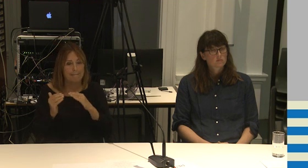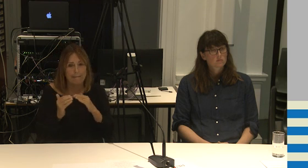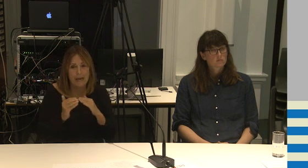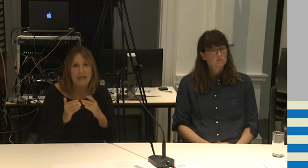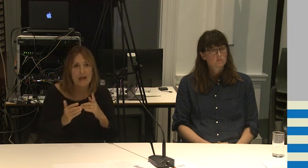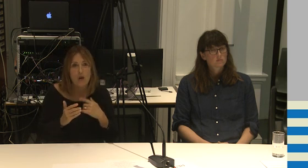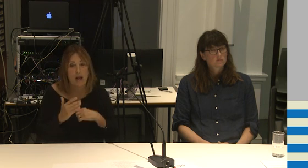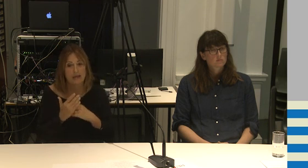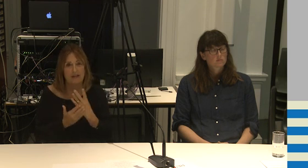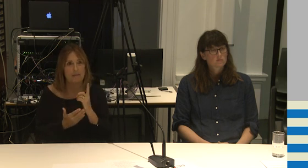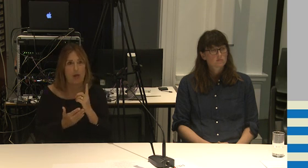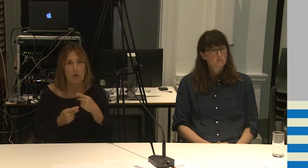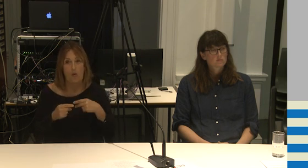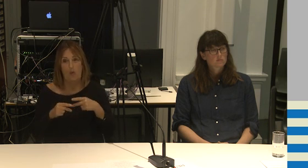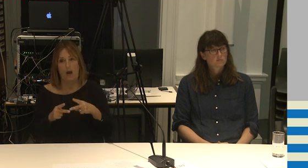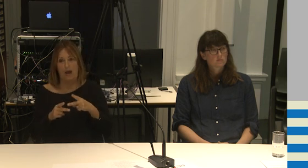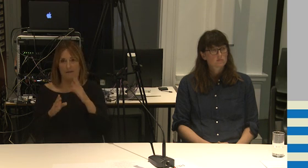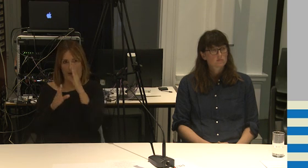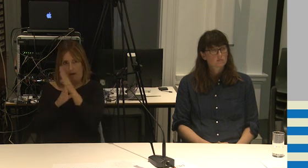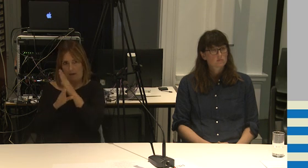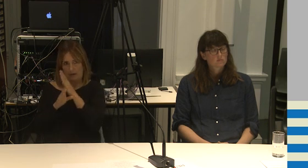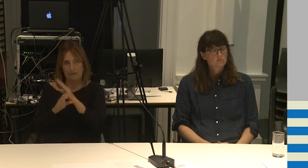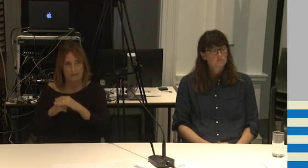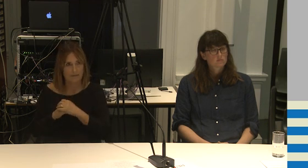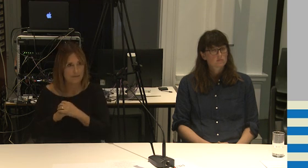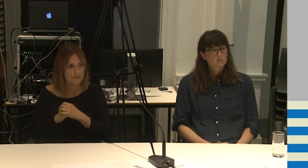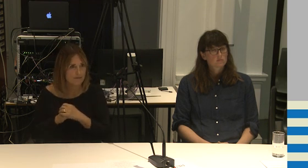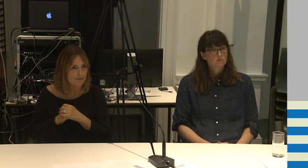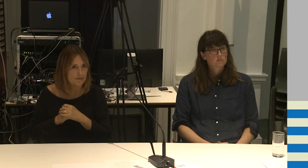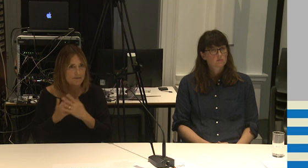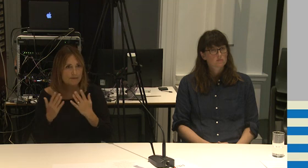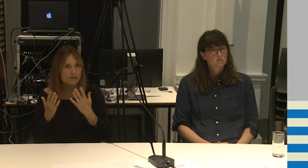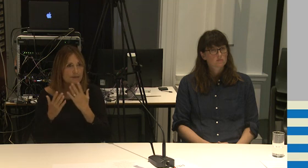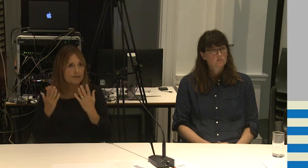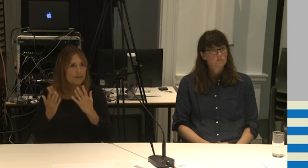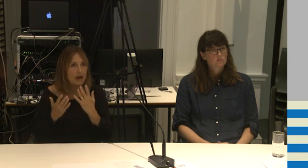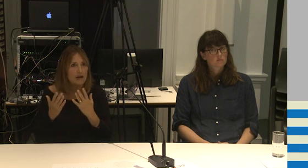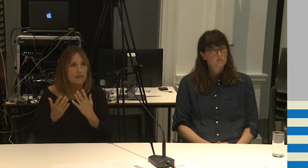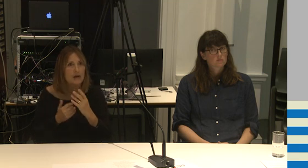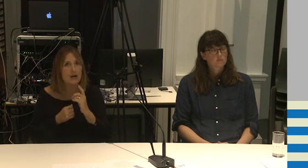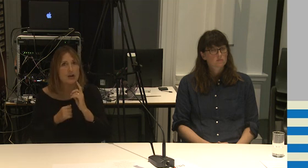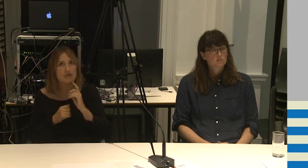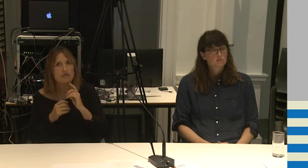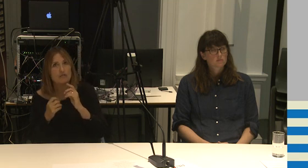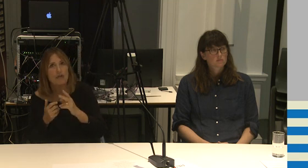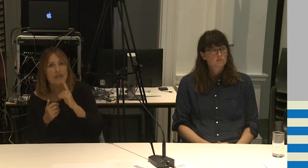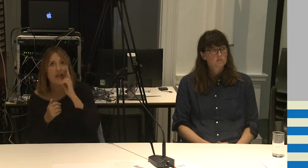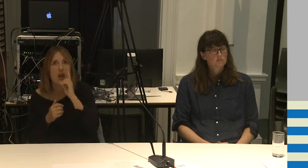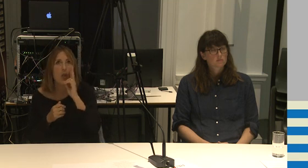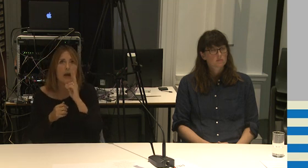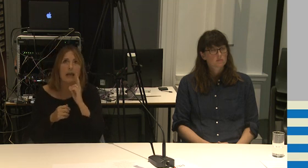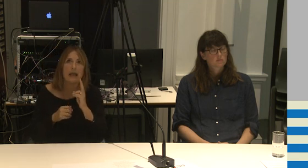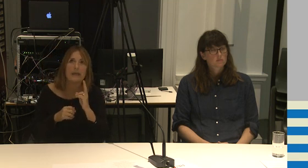then developed a way of masking and, you know, as sort of Aaron said, looking at the gain and the positive side of what I get from those